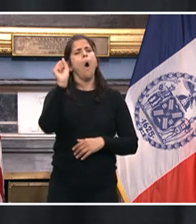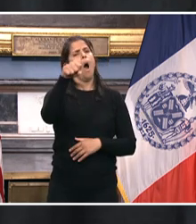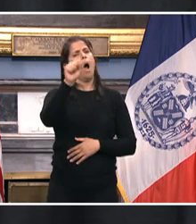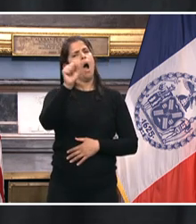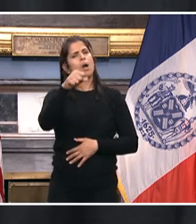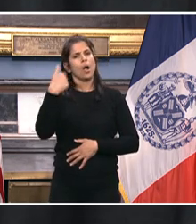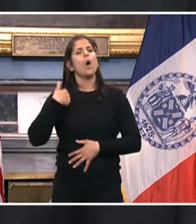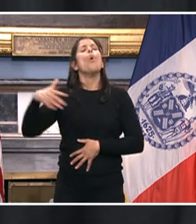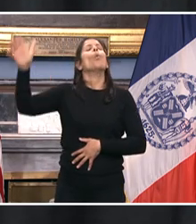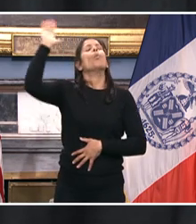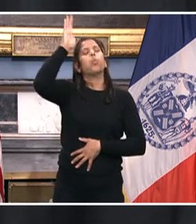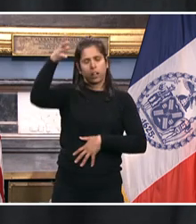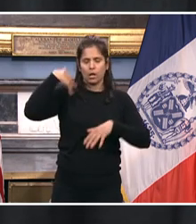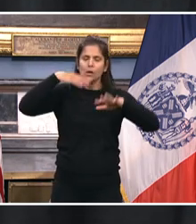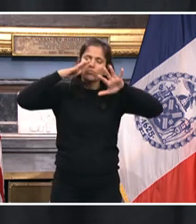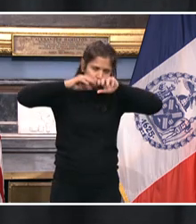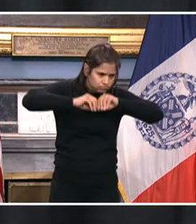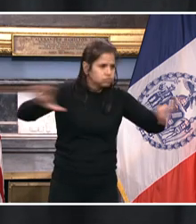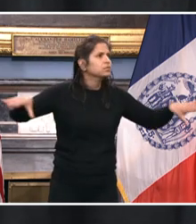days.